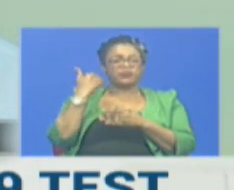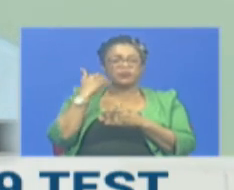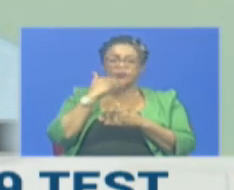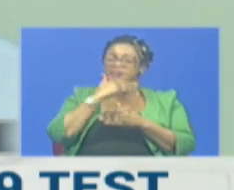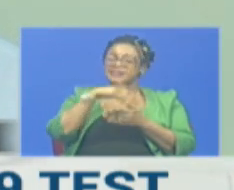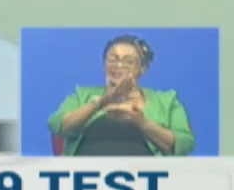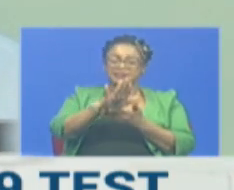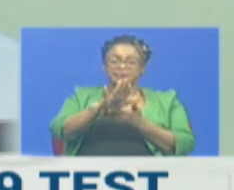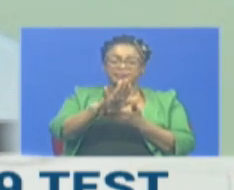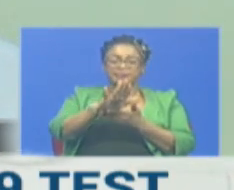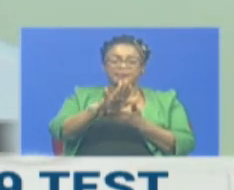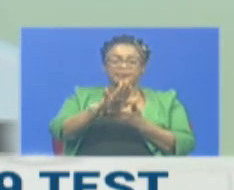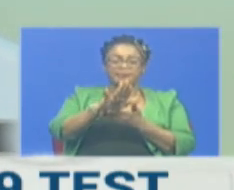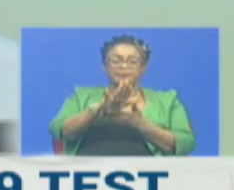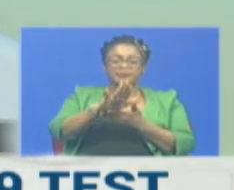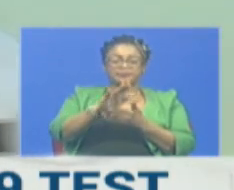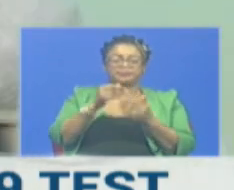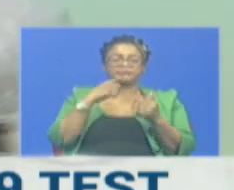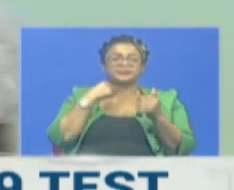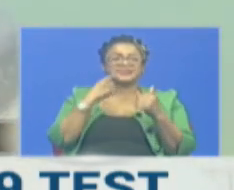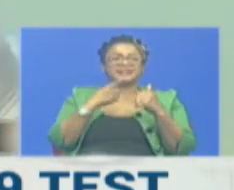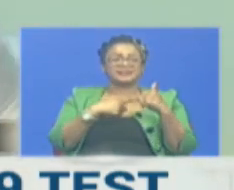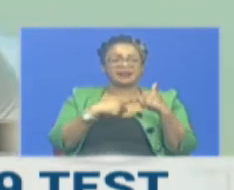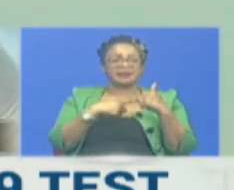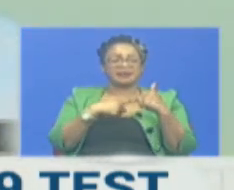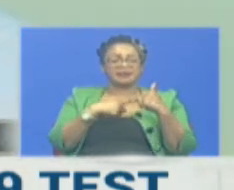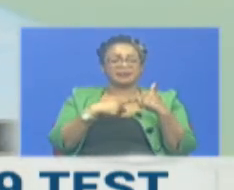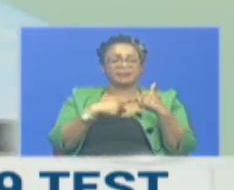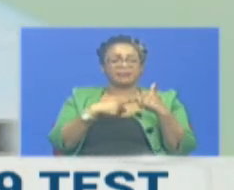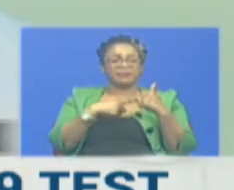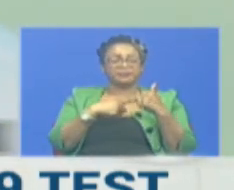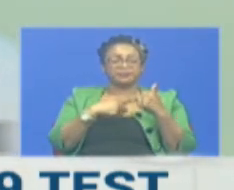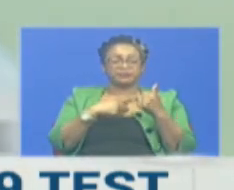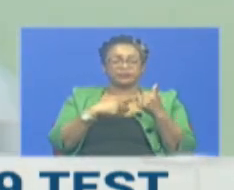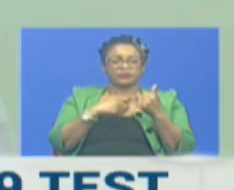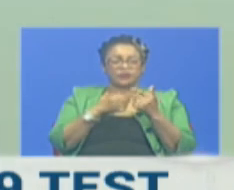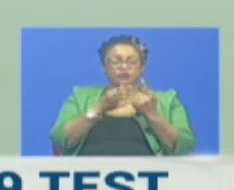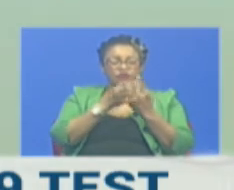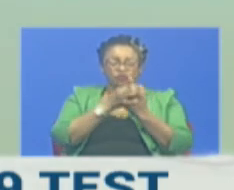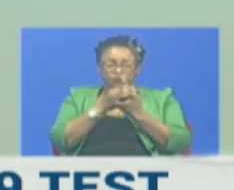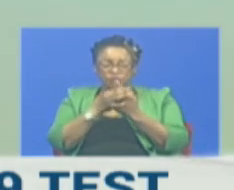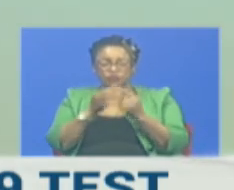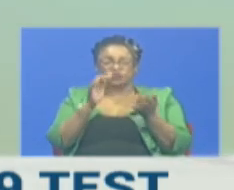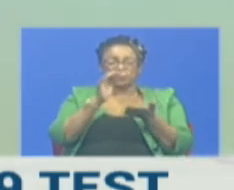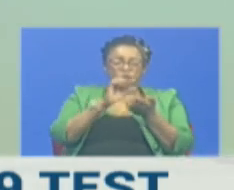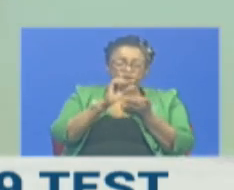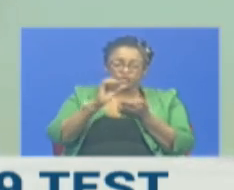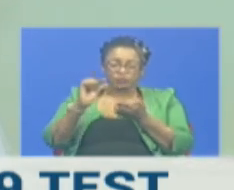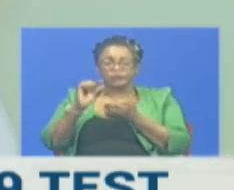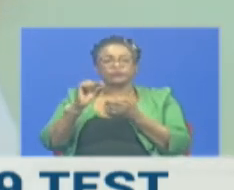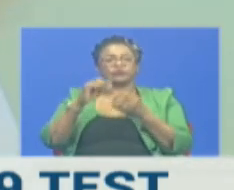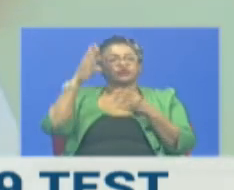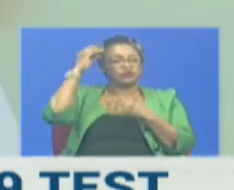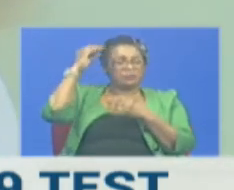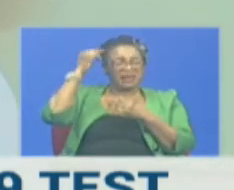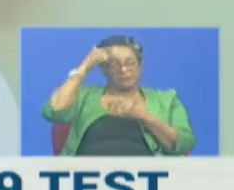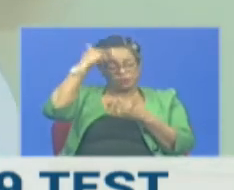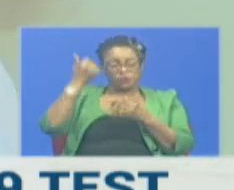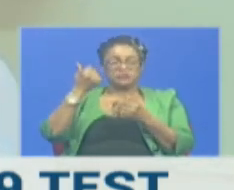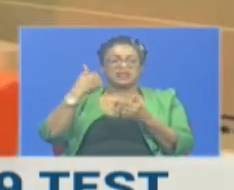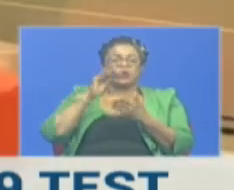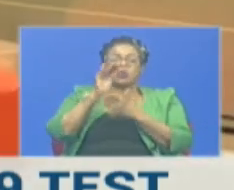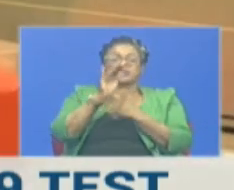of about 600 tubes like this one to Somalia because they requested our